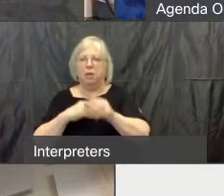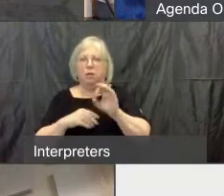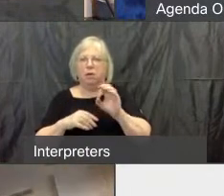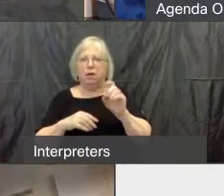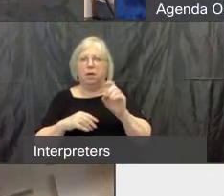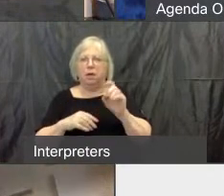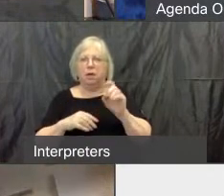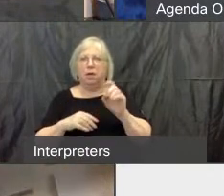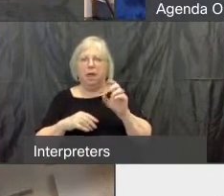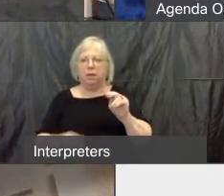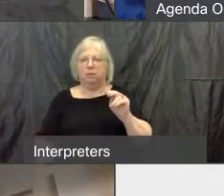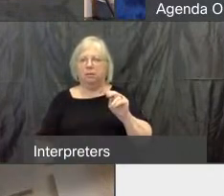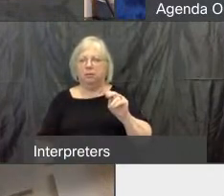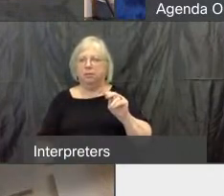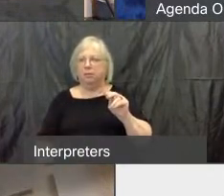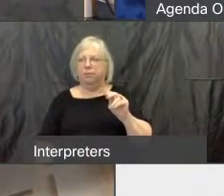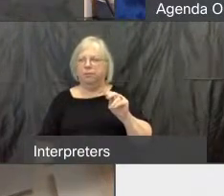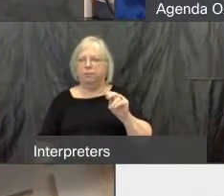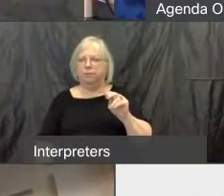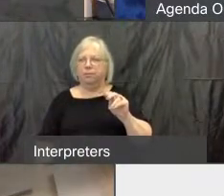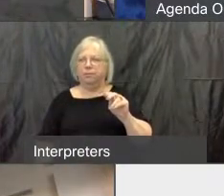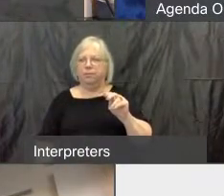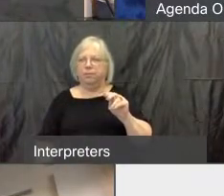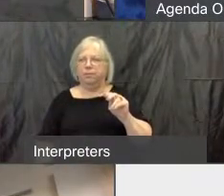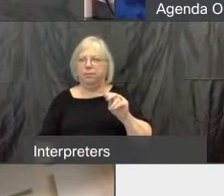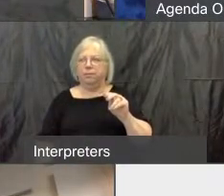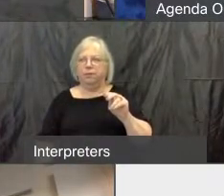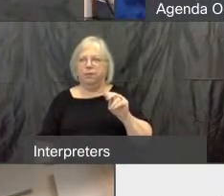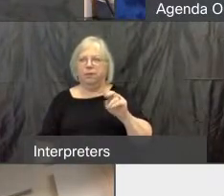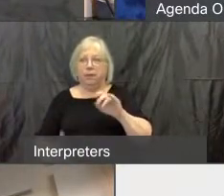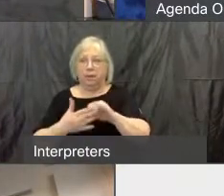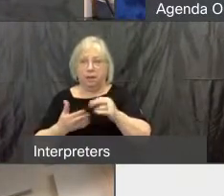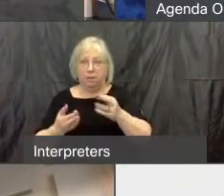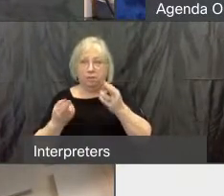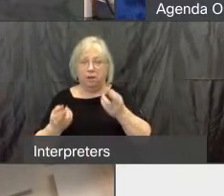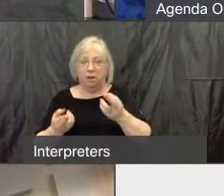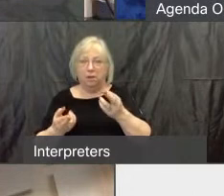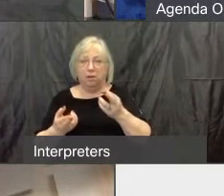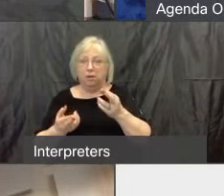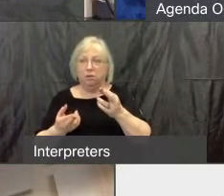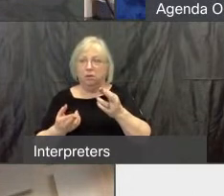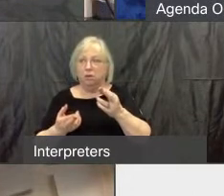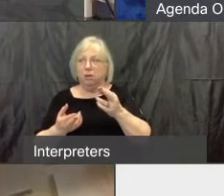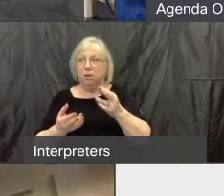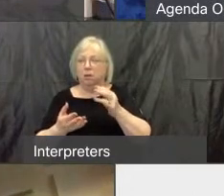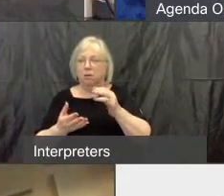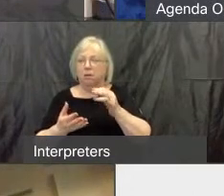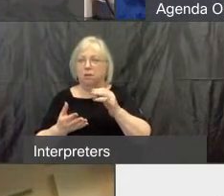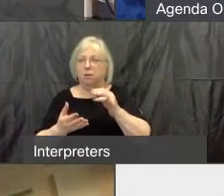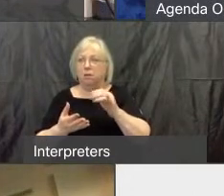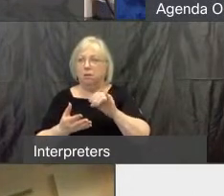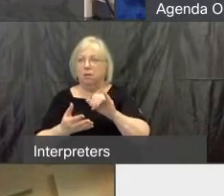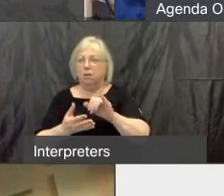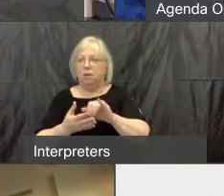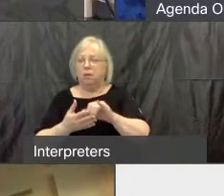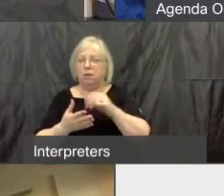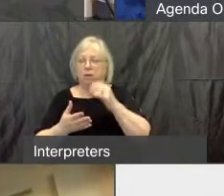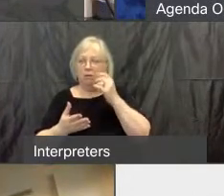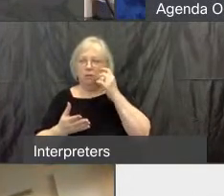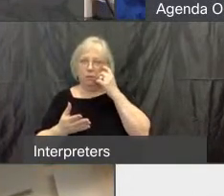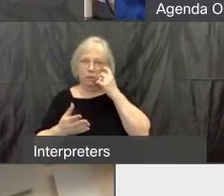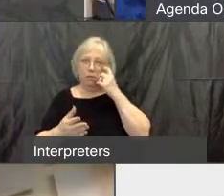If we're taking off I don't know if anybody noticed that. Is that the resolution that Tom's going to be bringing forward? Yeah, information forthcoming.